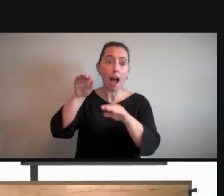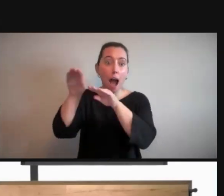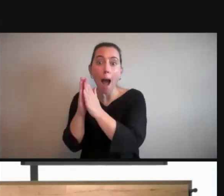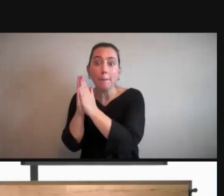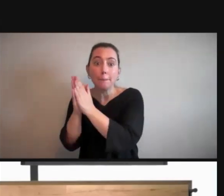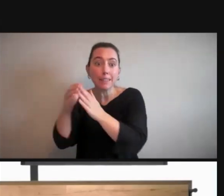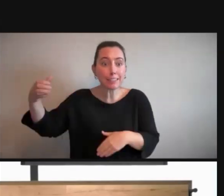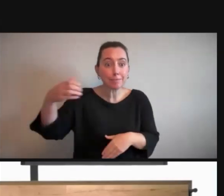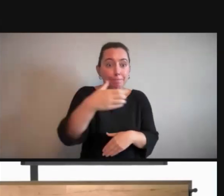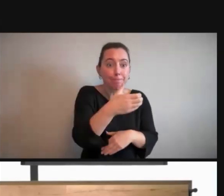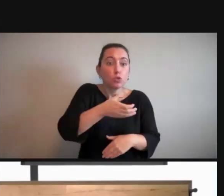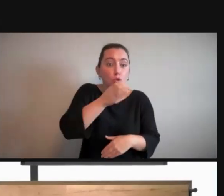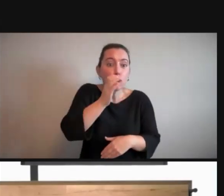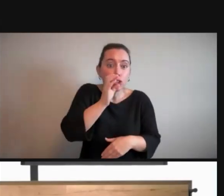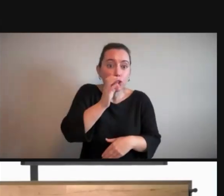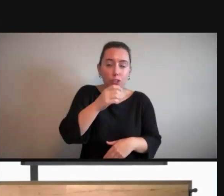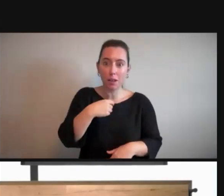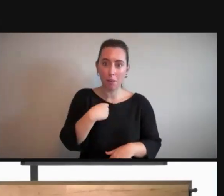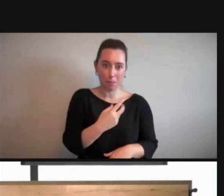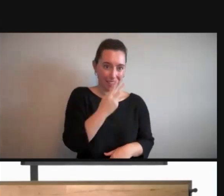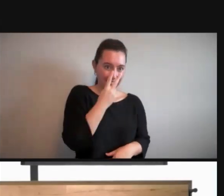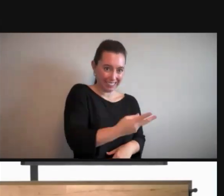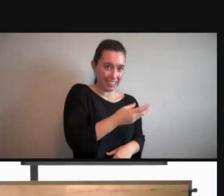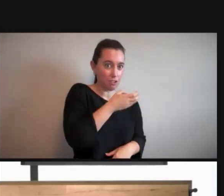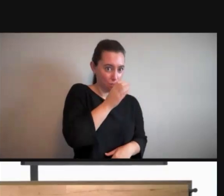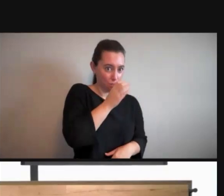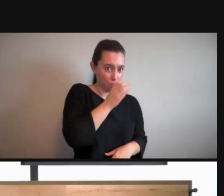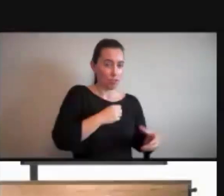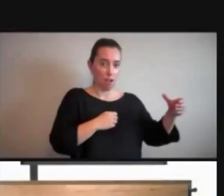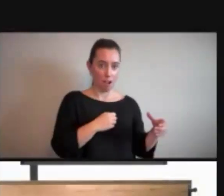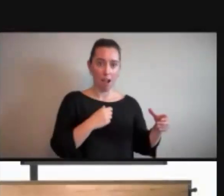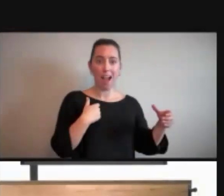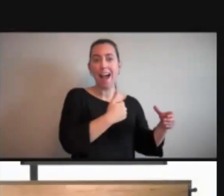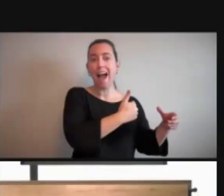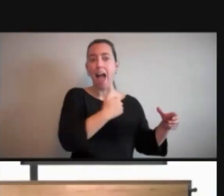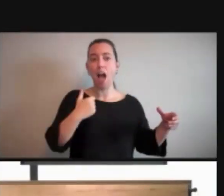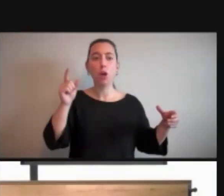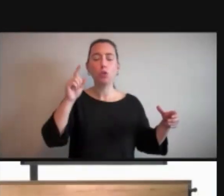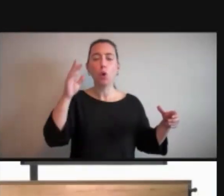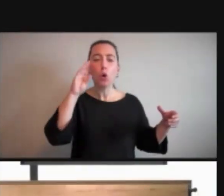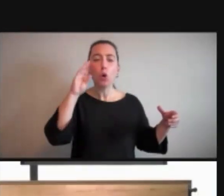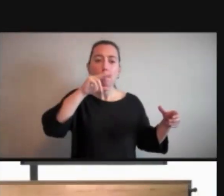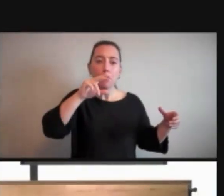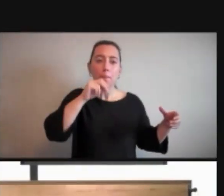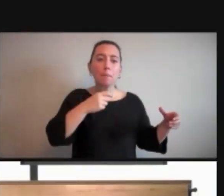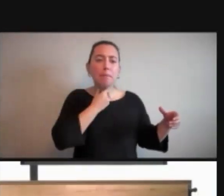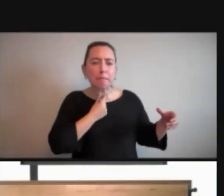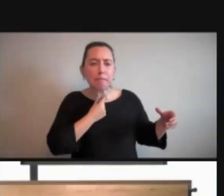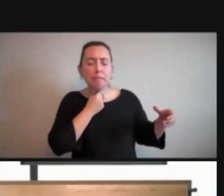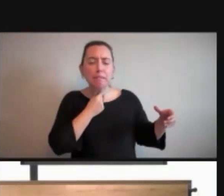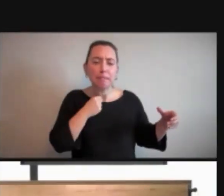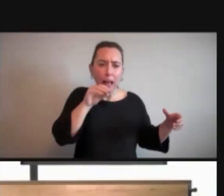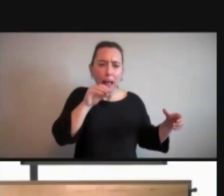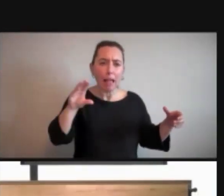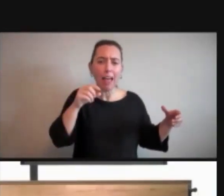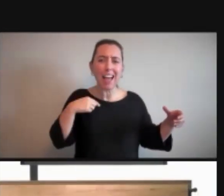because even seeing the water helps not to get dry mouth. And then we had the water, but out